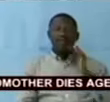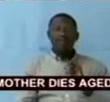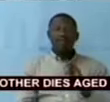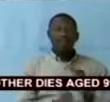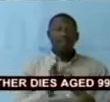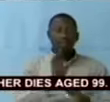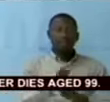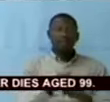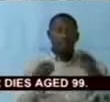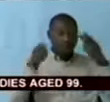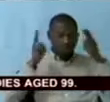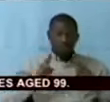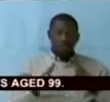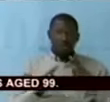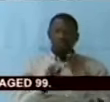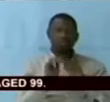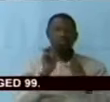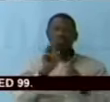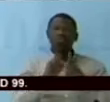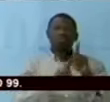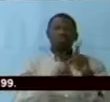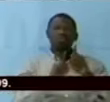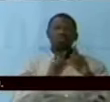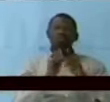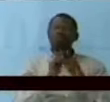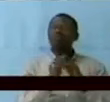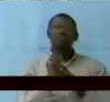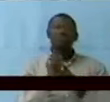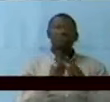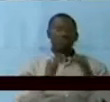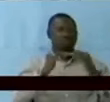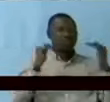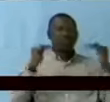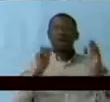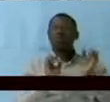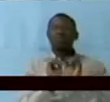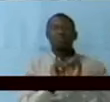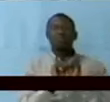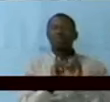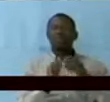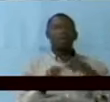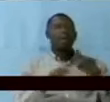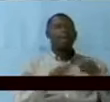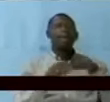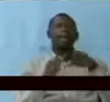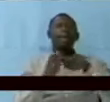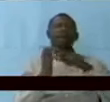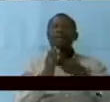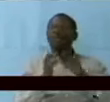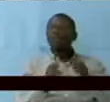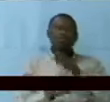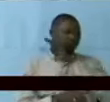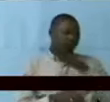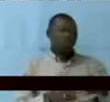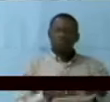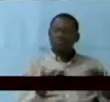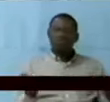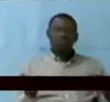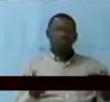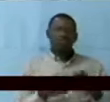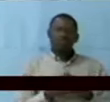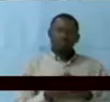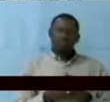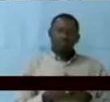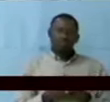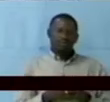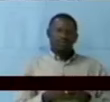with the Constitution, it is null and void to the extent of its inconsistency. Kadunia jibe ni lua atatake fenti